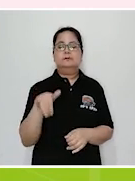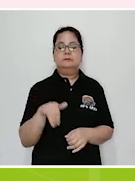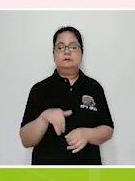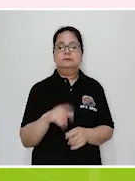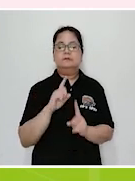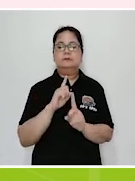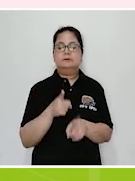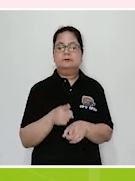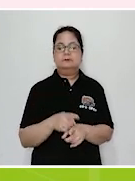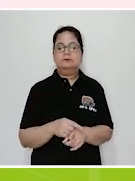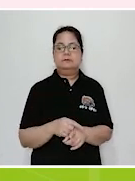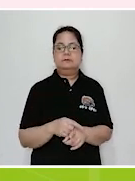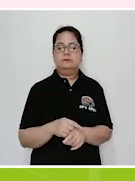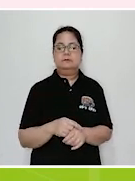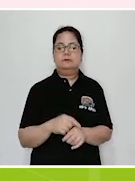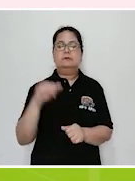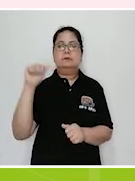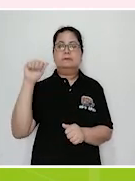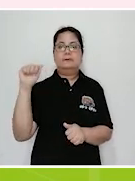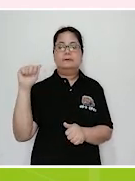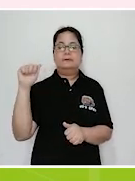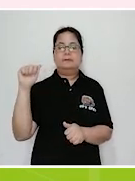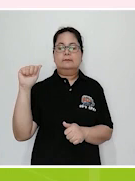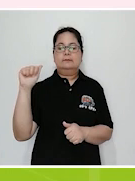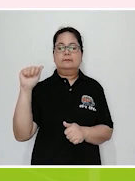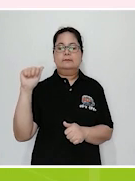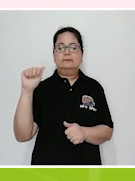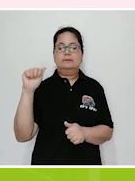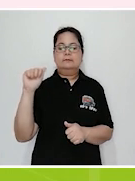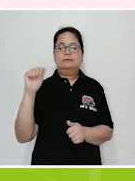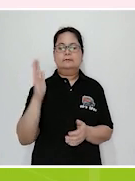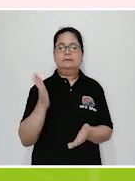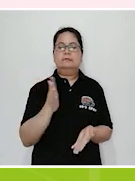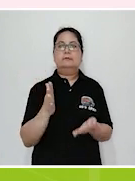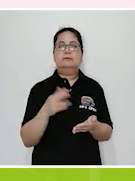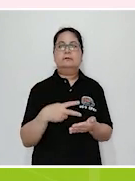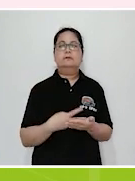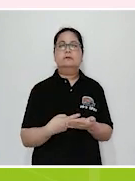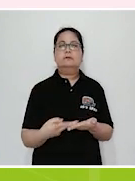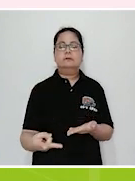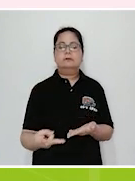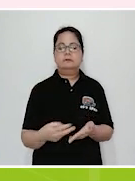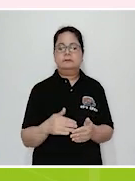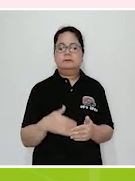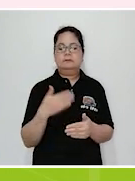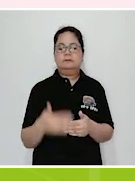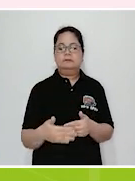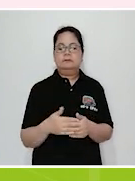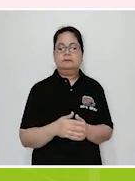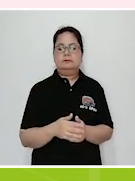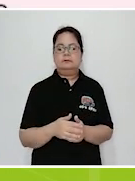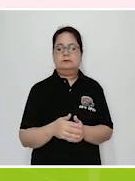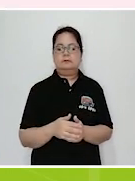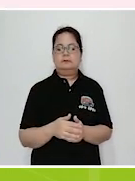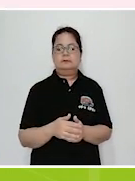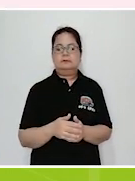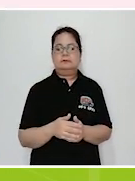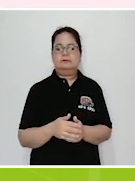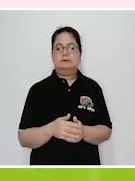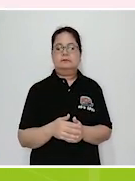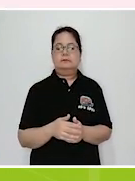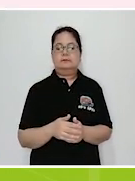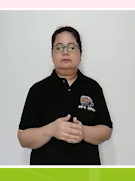Yes, the answer is letter A. She might fall. Next.